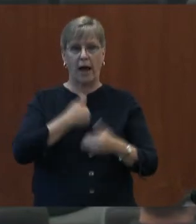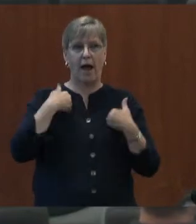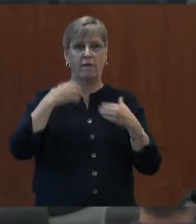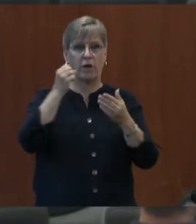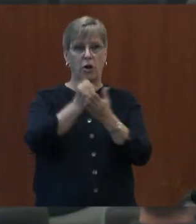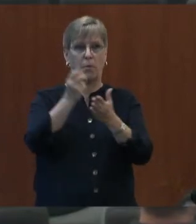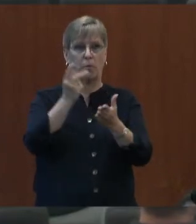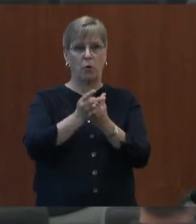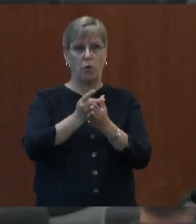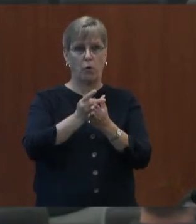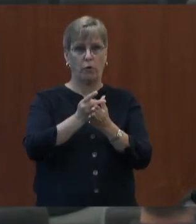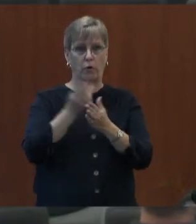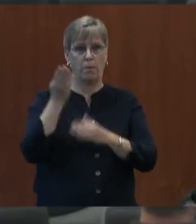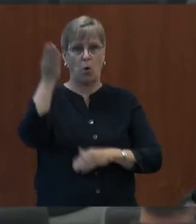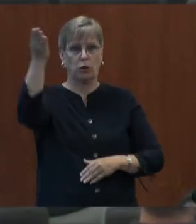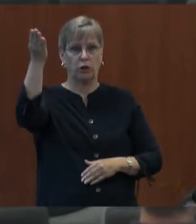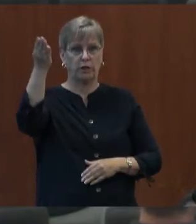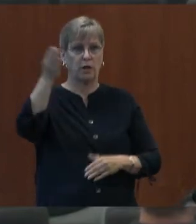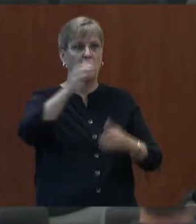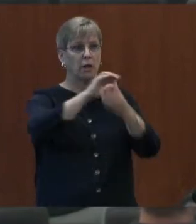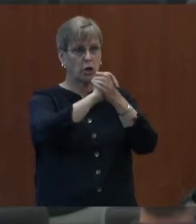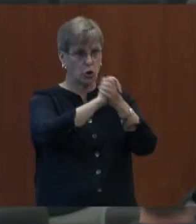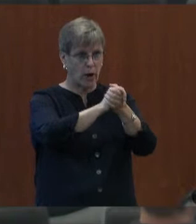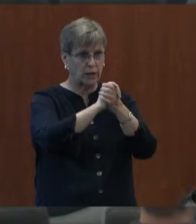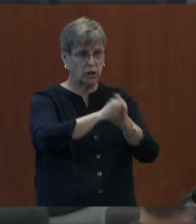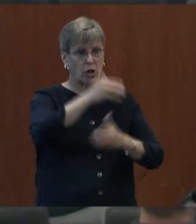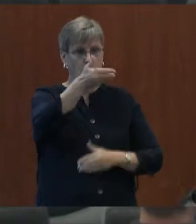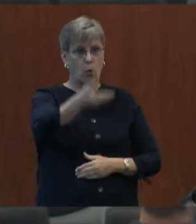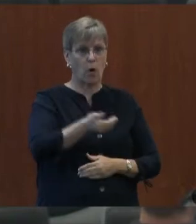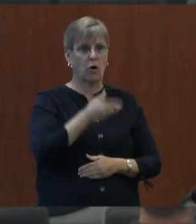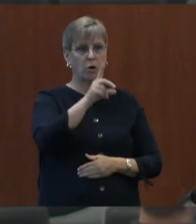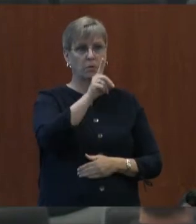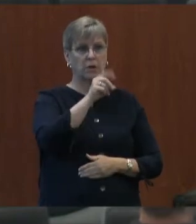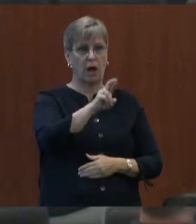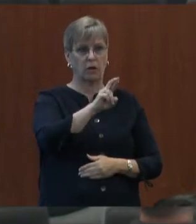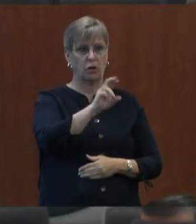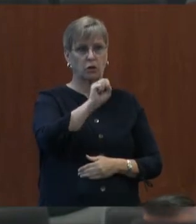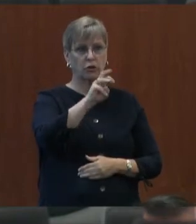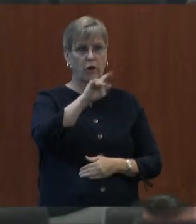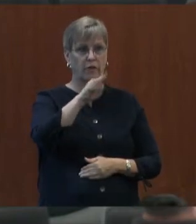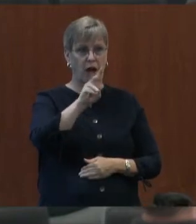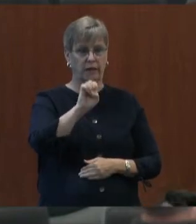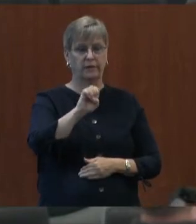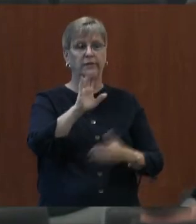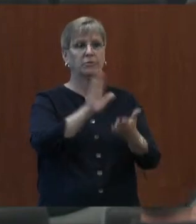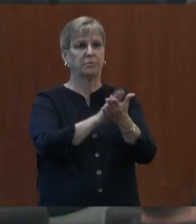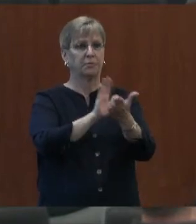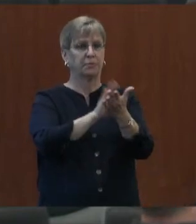approved motion. Congratulations and welcome, Dr. Sovine.